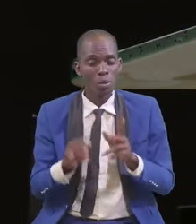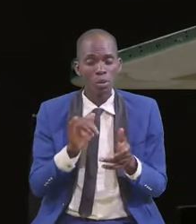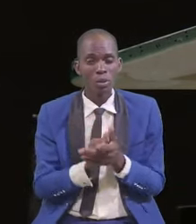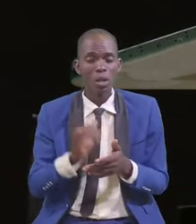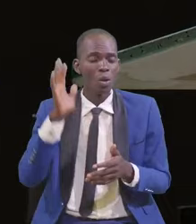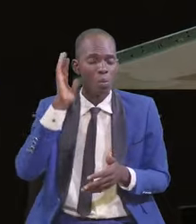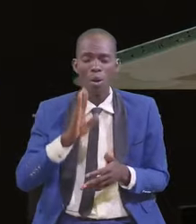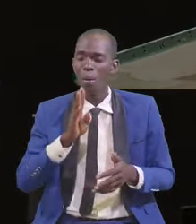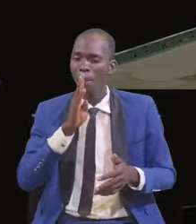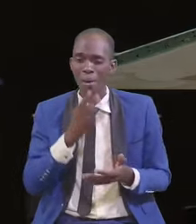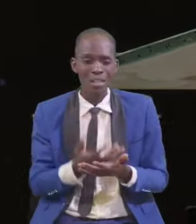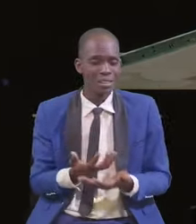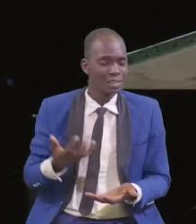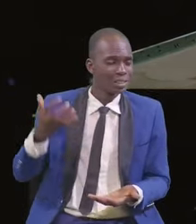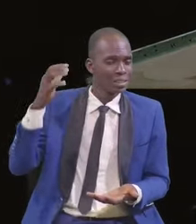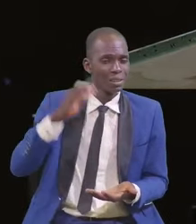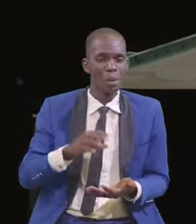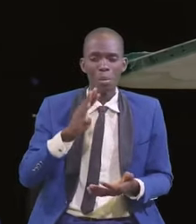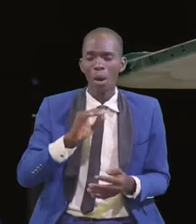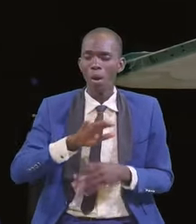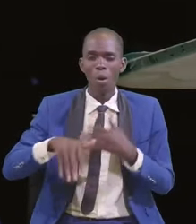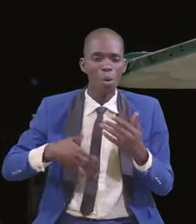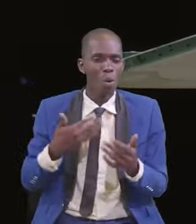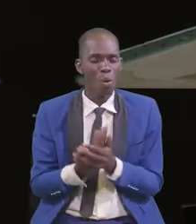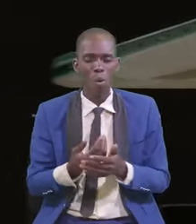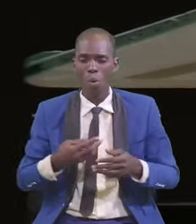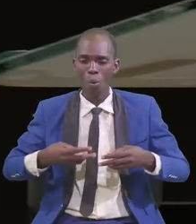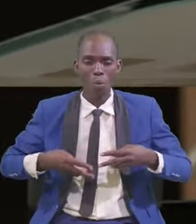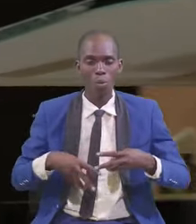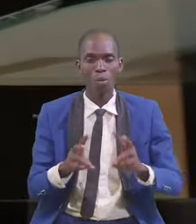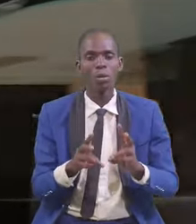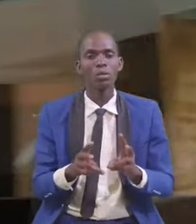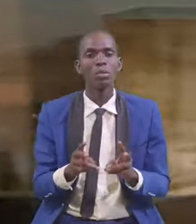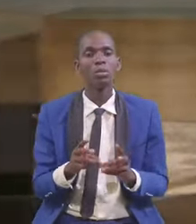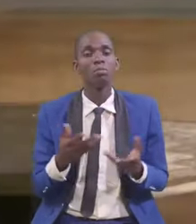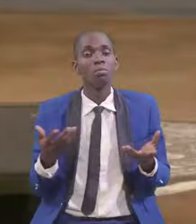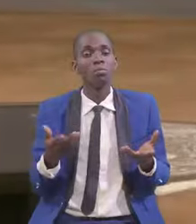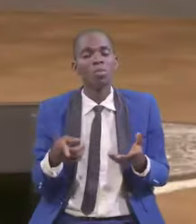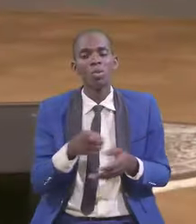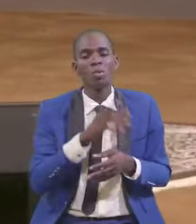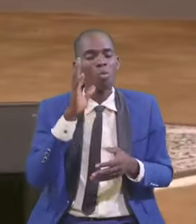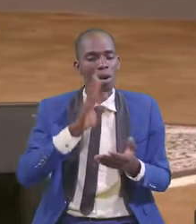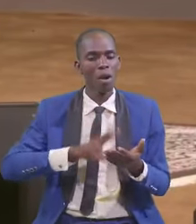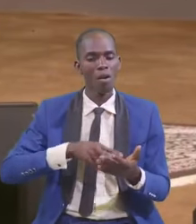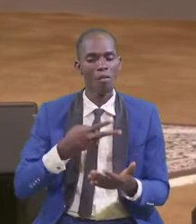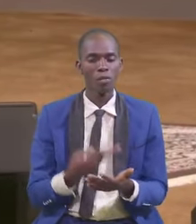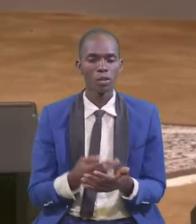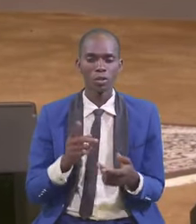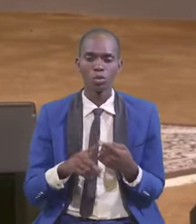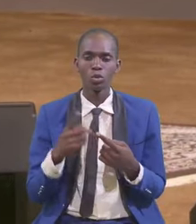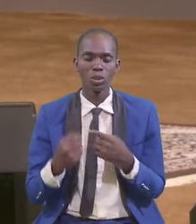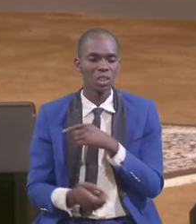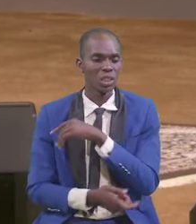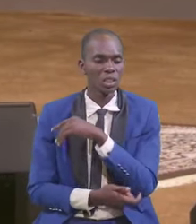by whatever means it says the fall into temptation and his snare and